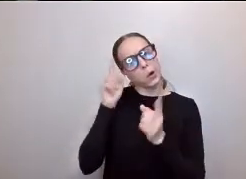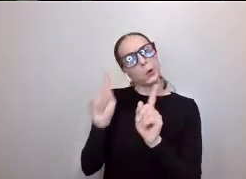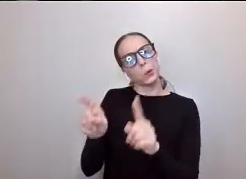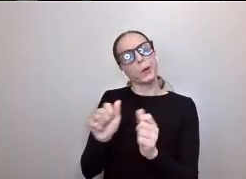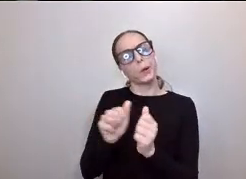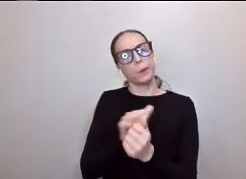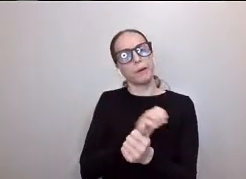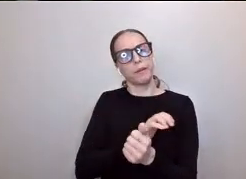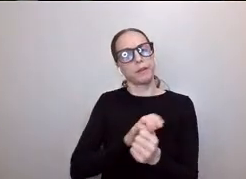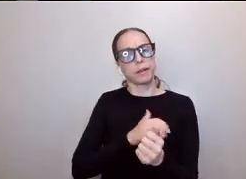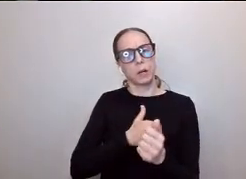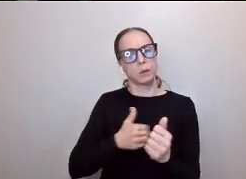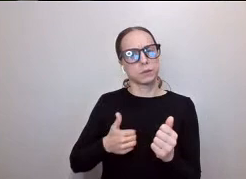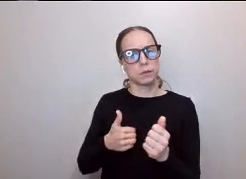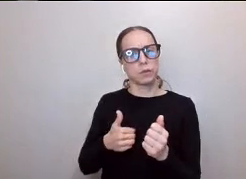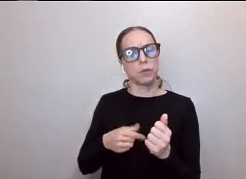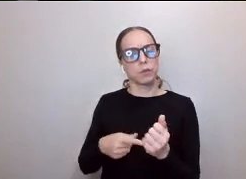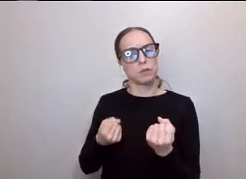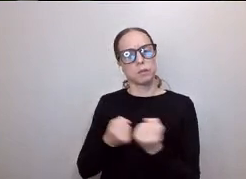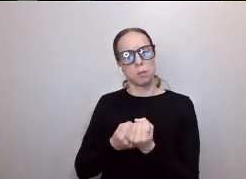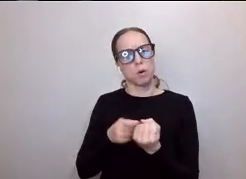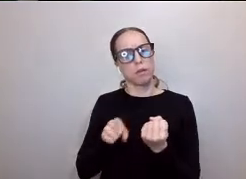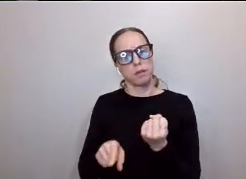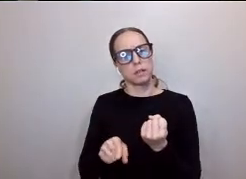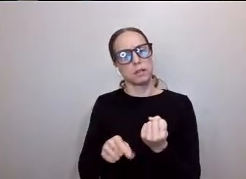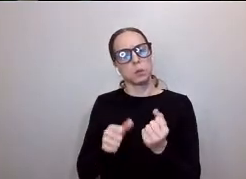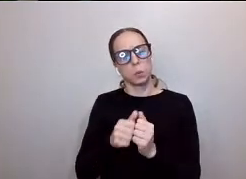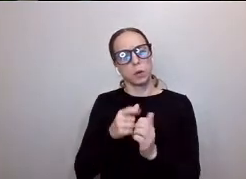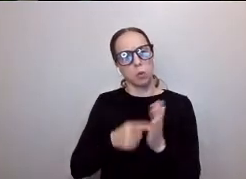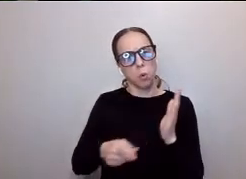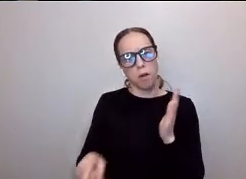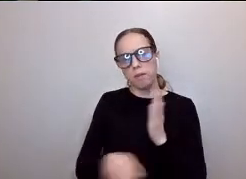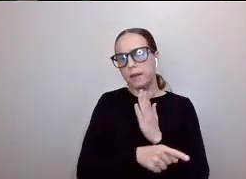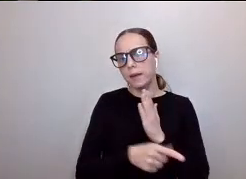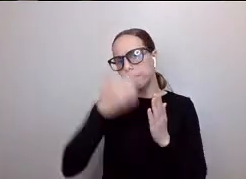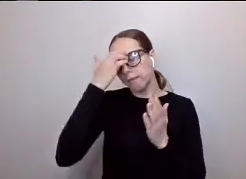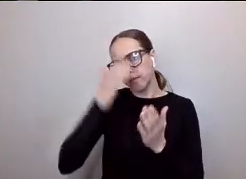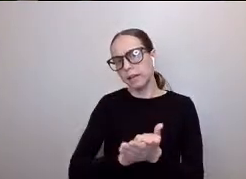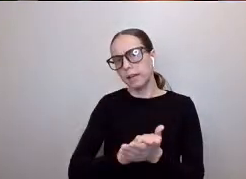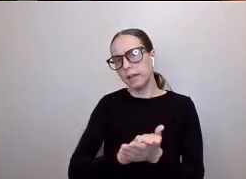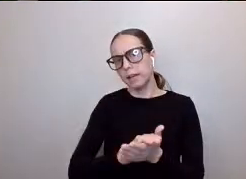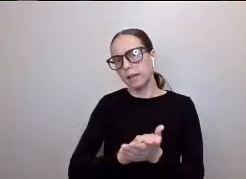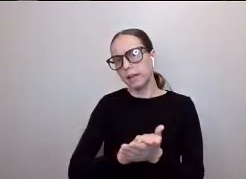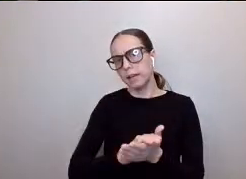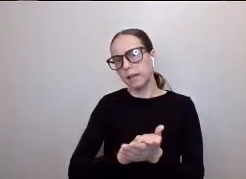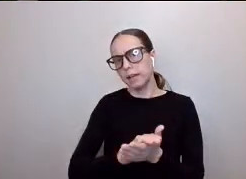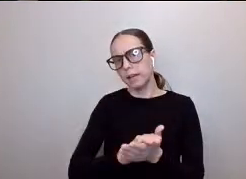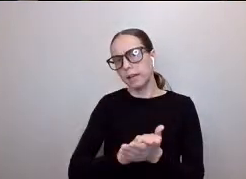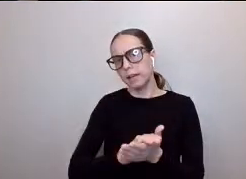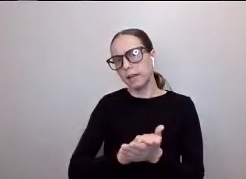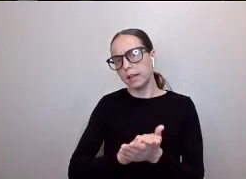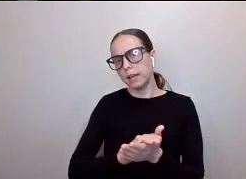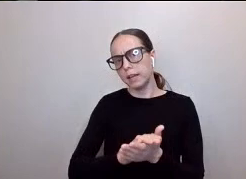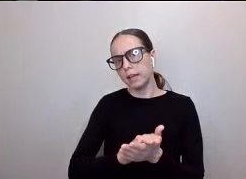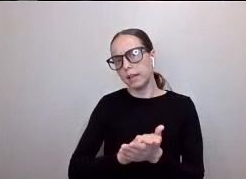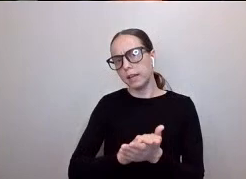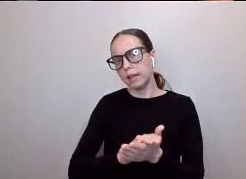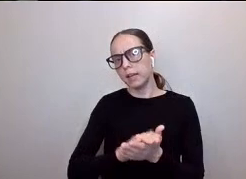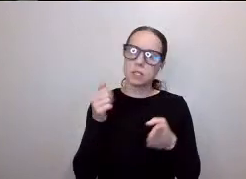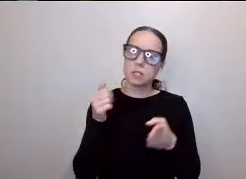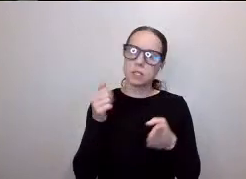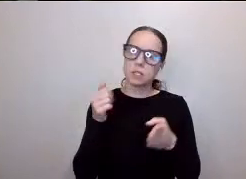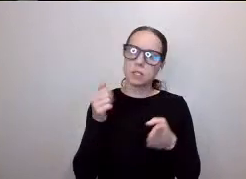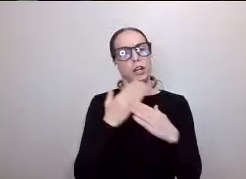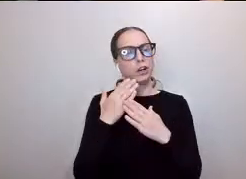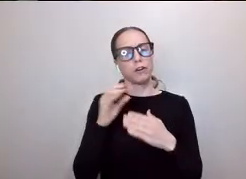support this in terms of what they believe the pathway, the best pathway forward is to achieving the shared outcome that we all have, which is a safer community,